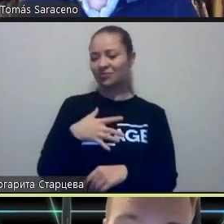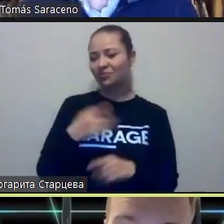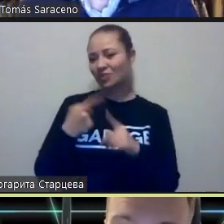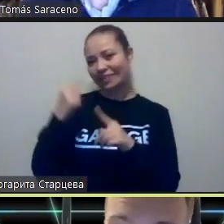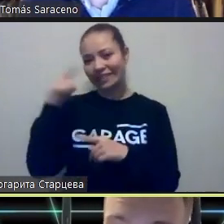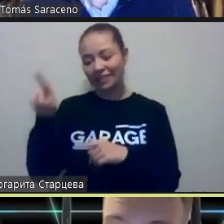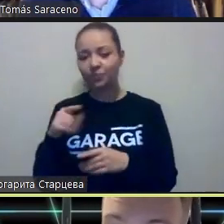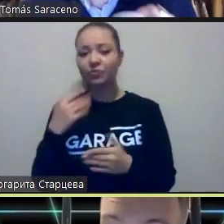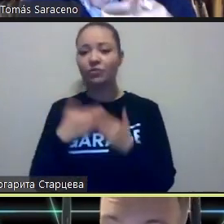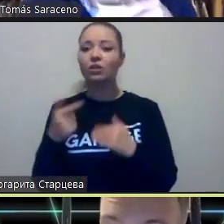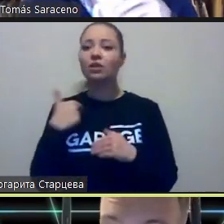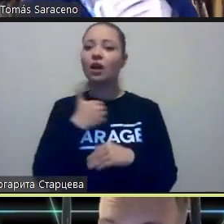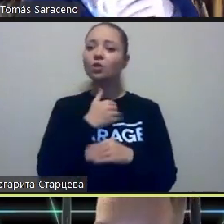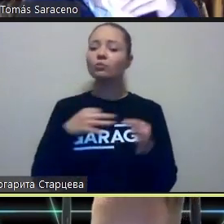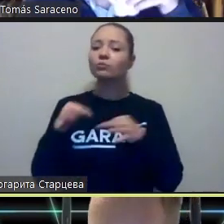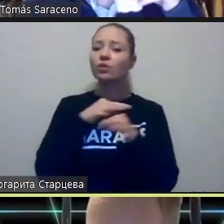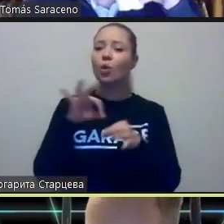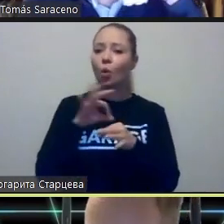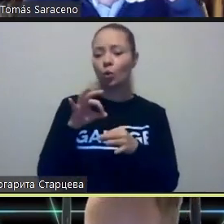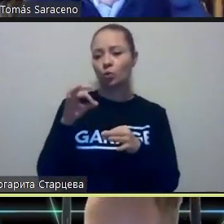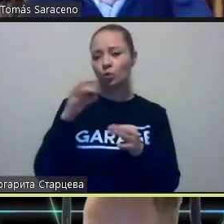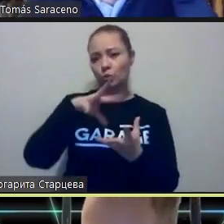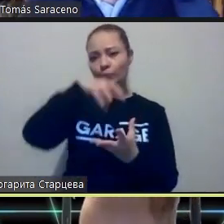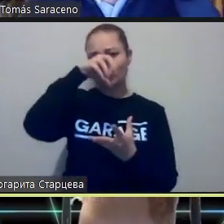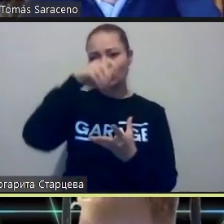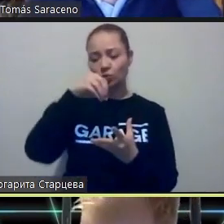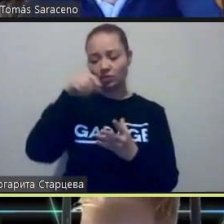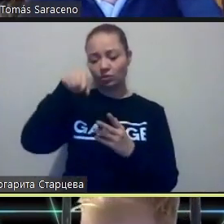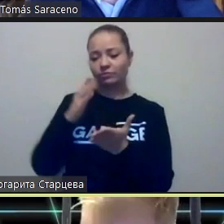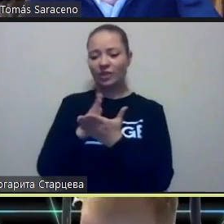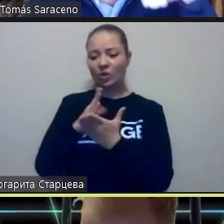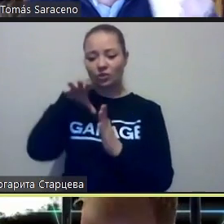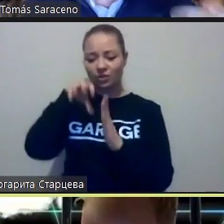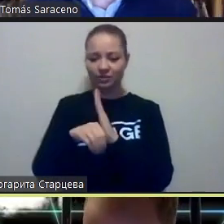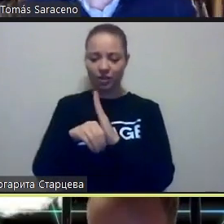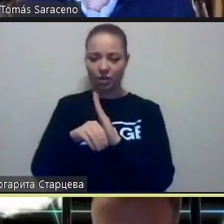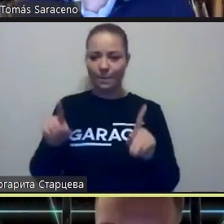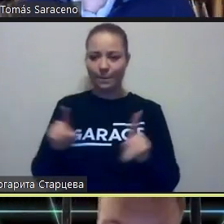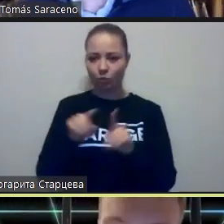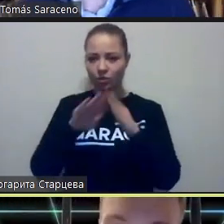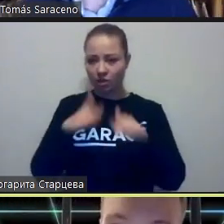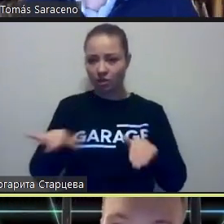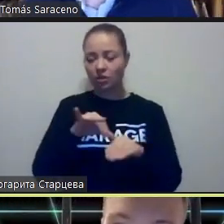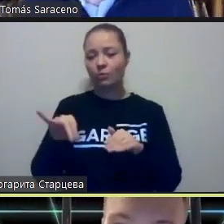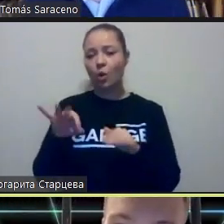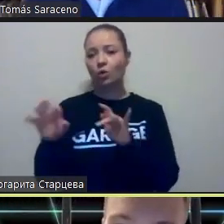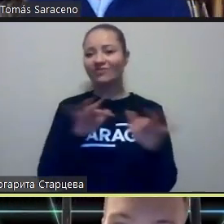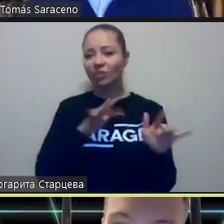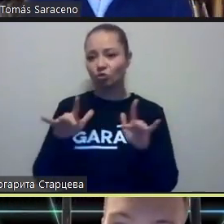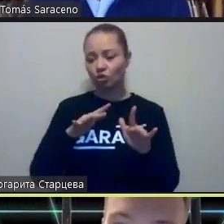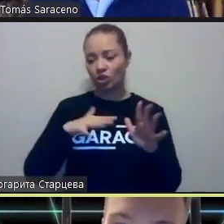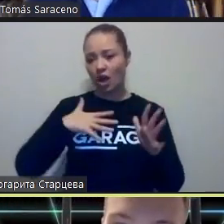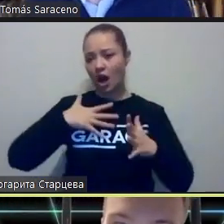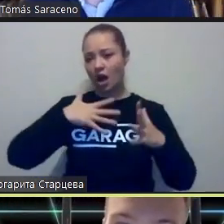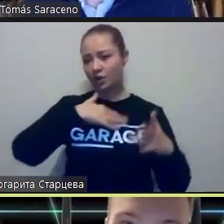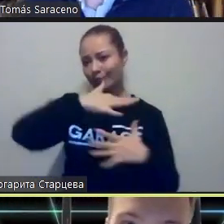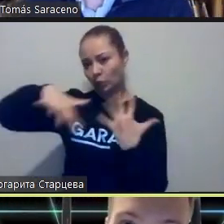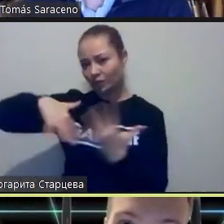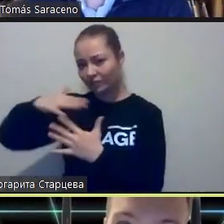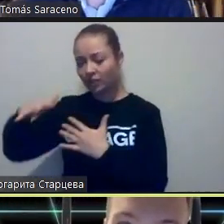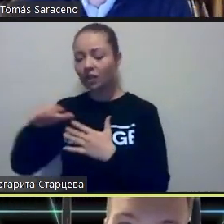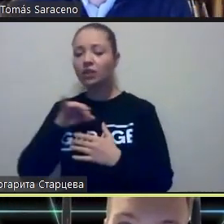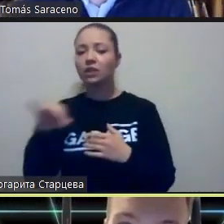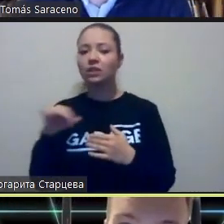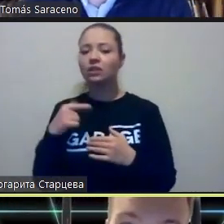me. And now I'd like to talk to you a little bit about the sculpture, the moving atmospheres that you presented